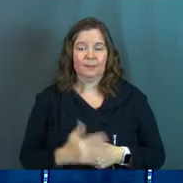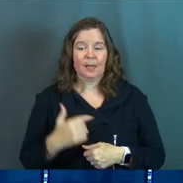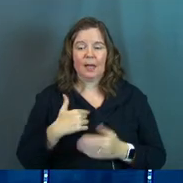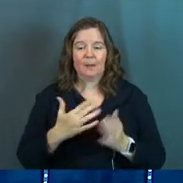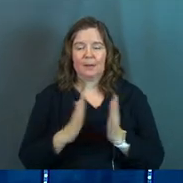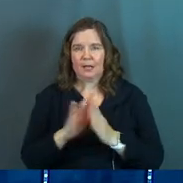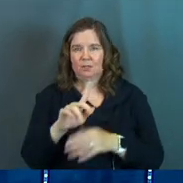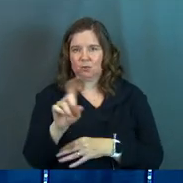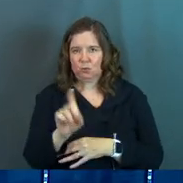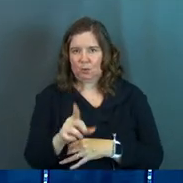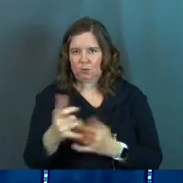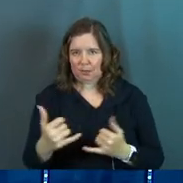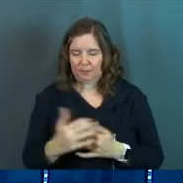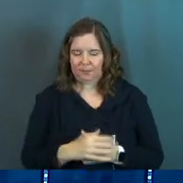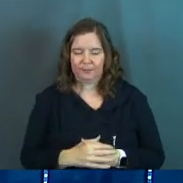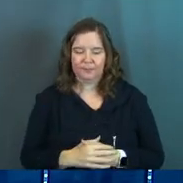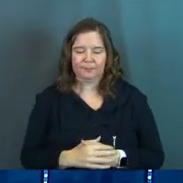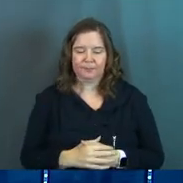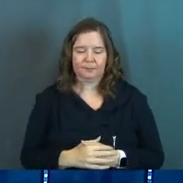I'm going to ask you a question right now.